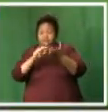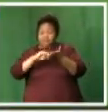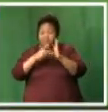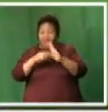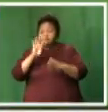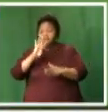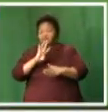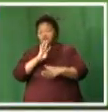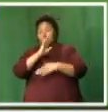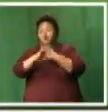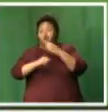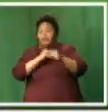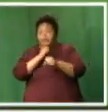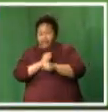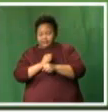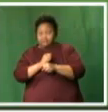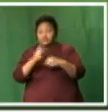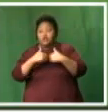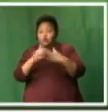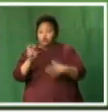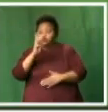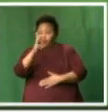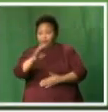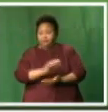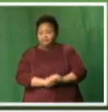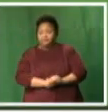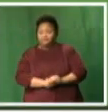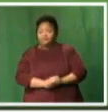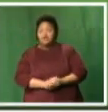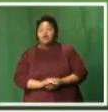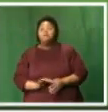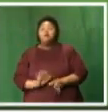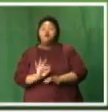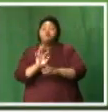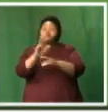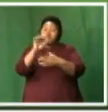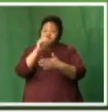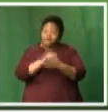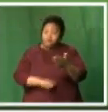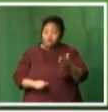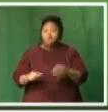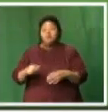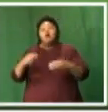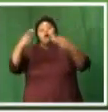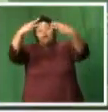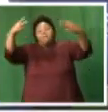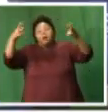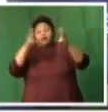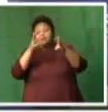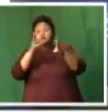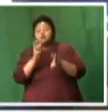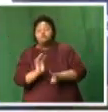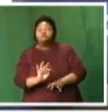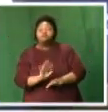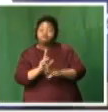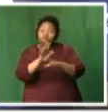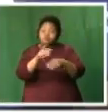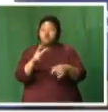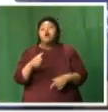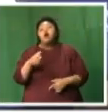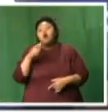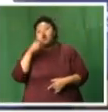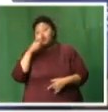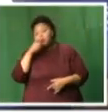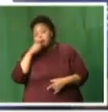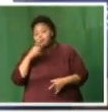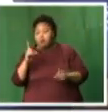lapha enkundleni yesive kasomhlolo. Lo msebenzi walomuhla kubheke ukuthi umhlonishwa mvunankulu Cleopas Dlamini awusukumise